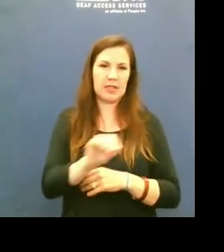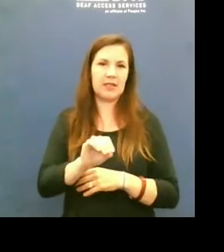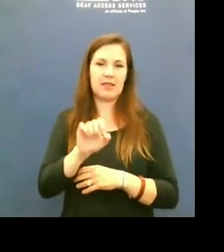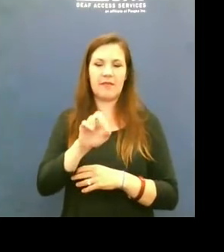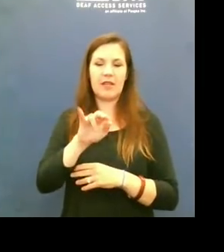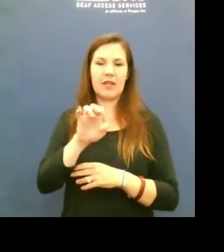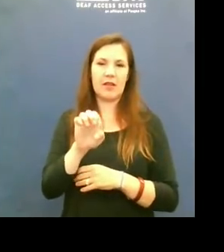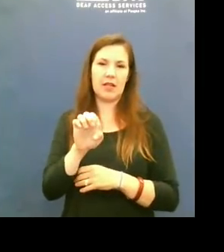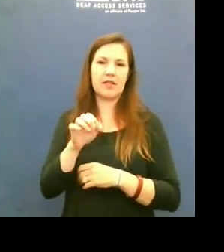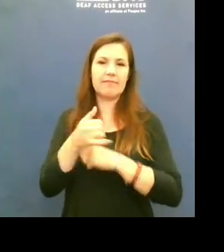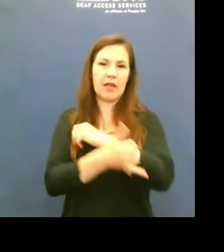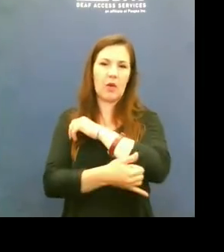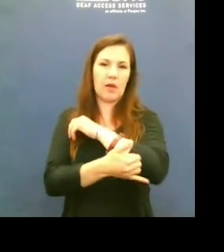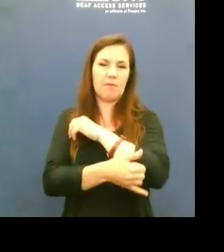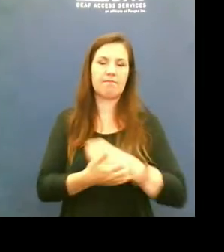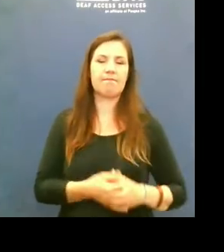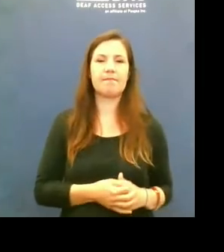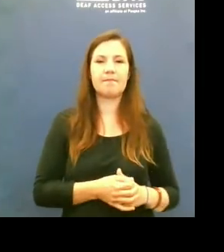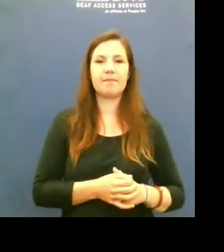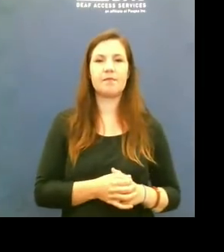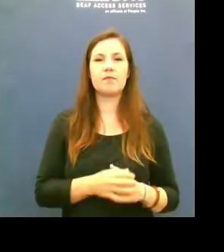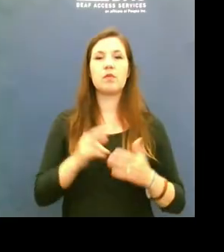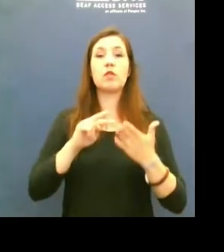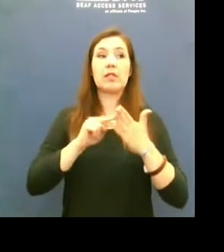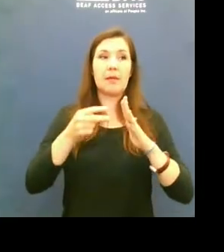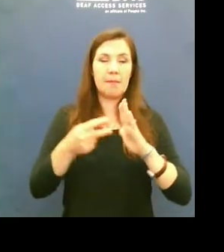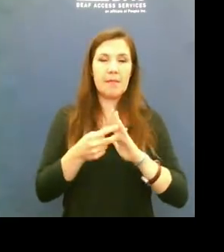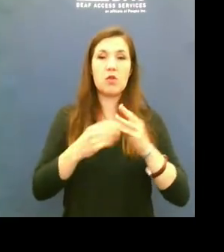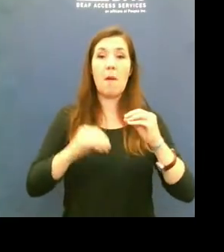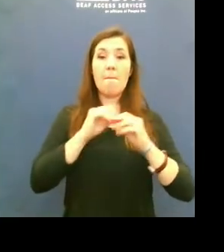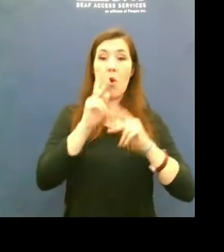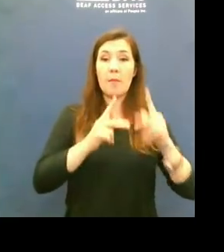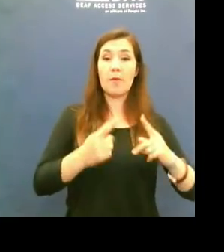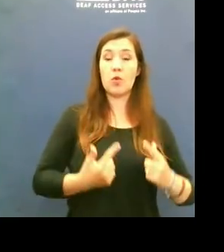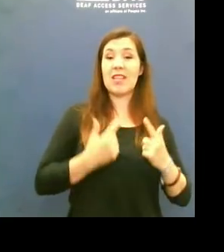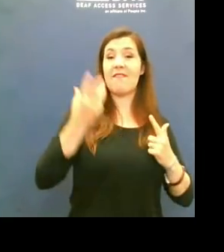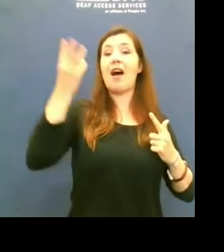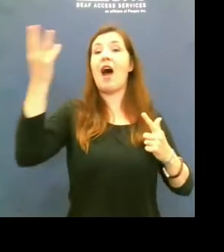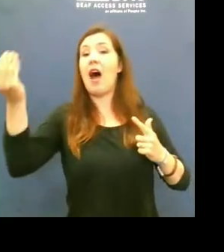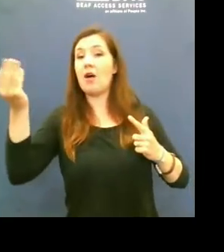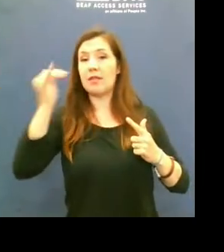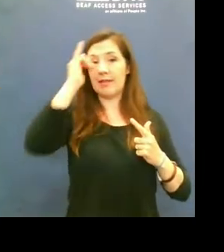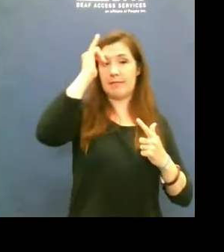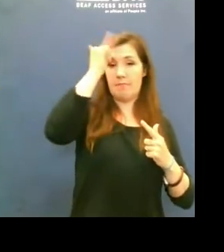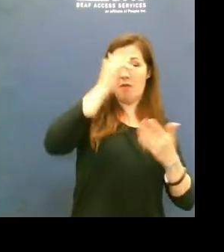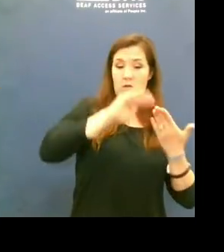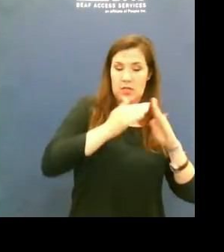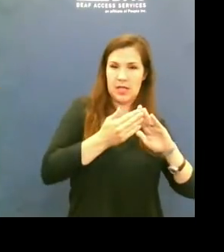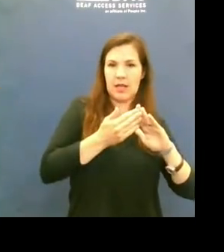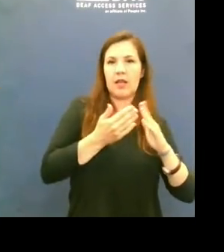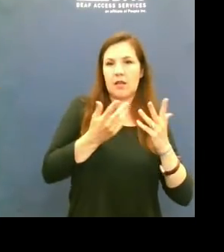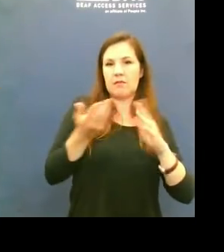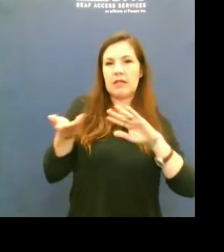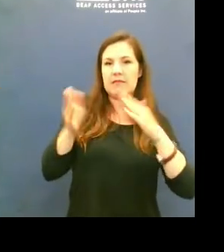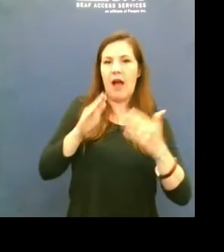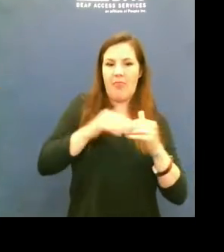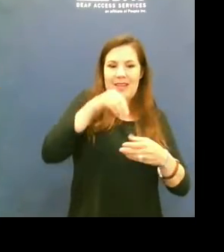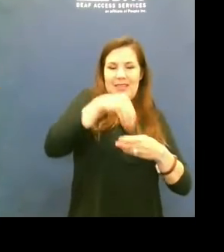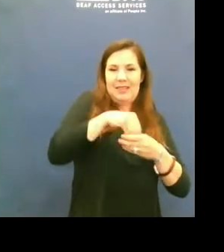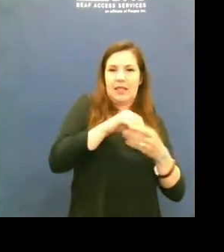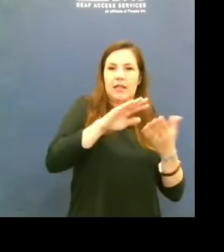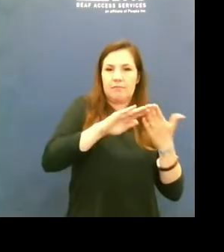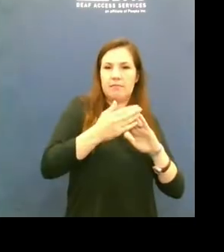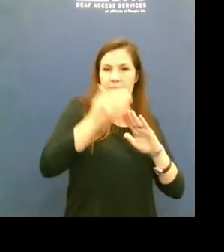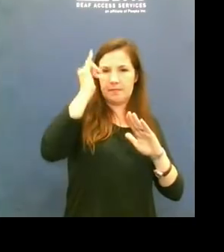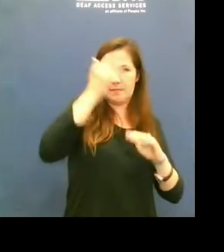County. And the same thing, that means that there's more people who've died that live outside the city of Buffalo than their percentage in Erie County. So